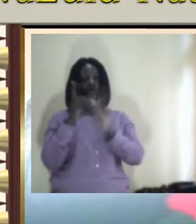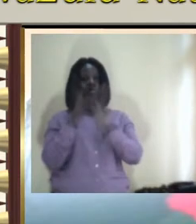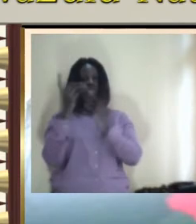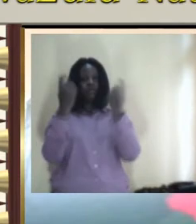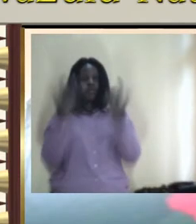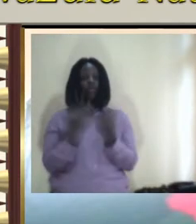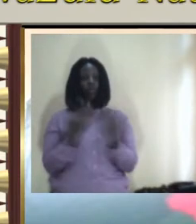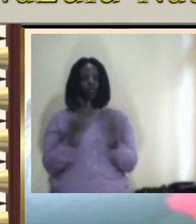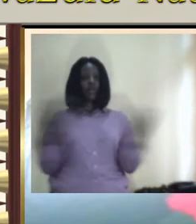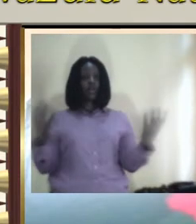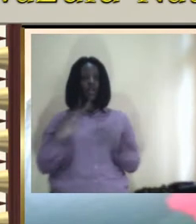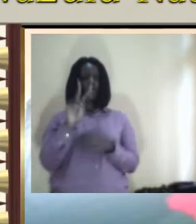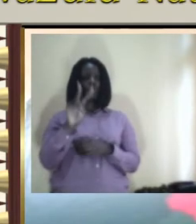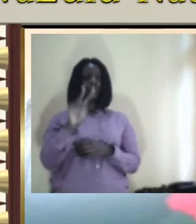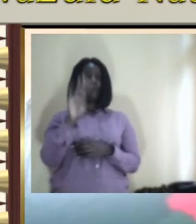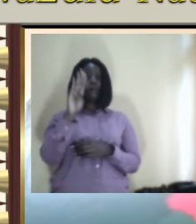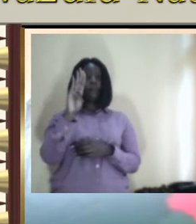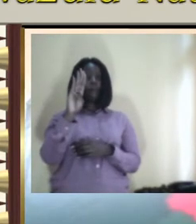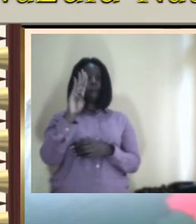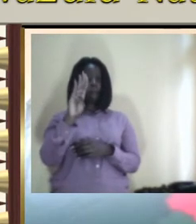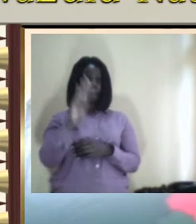is